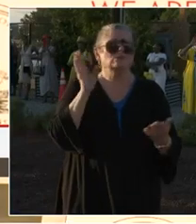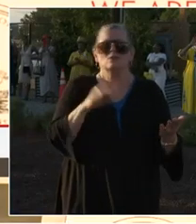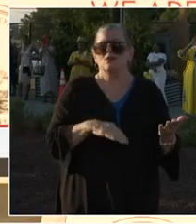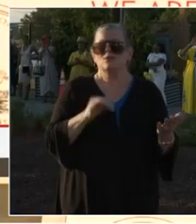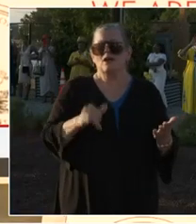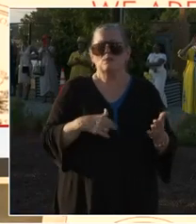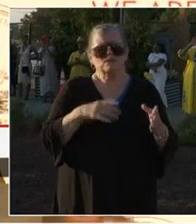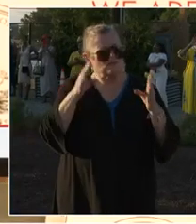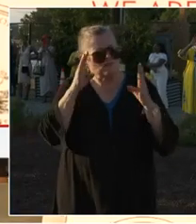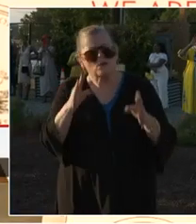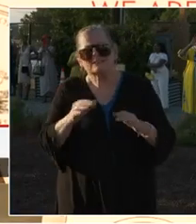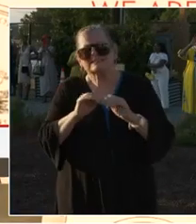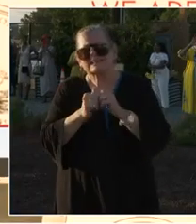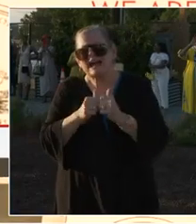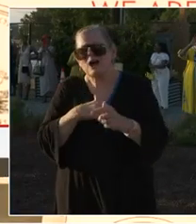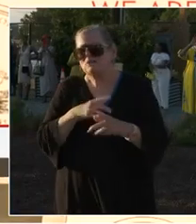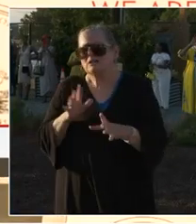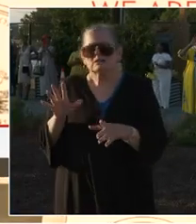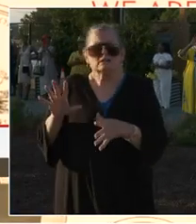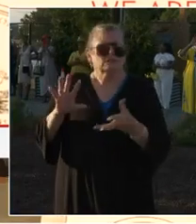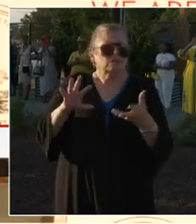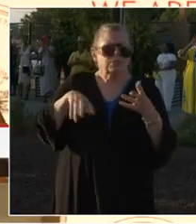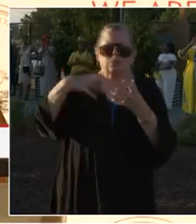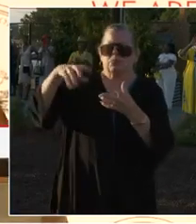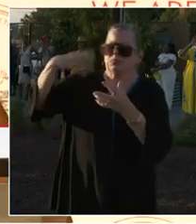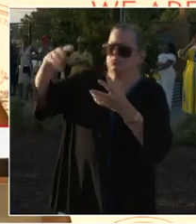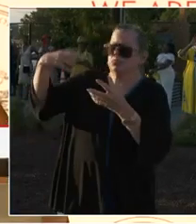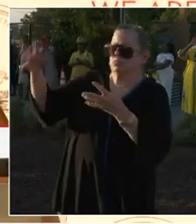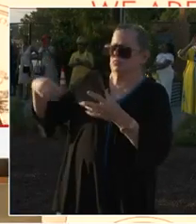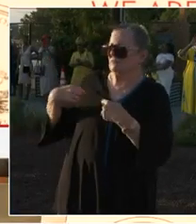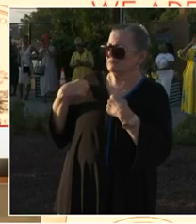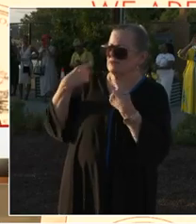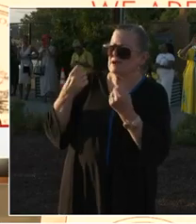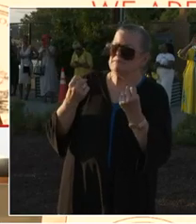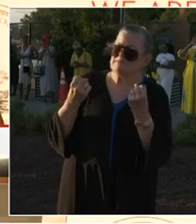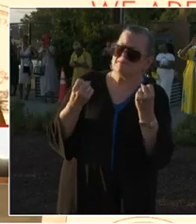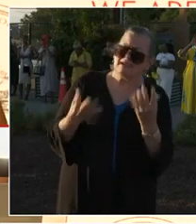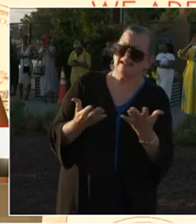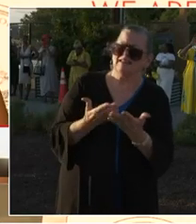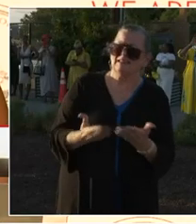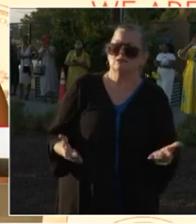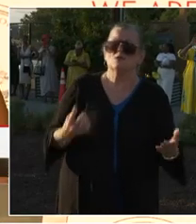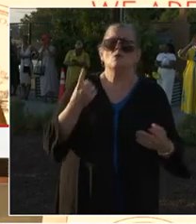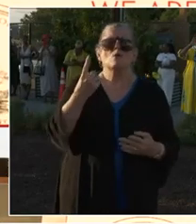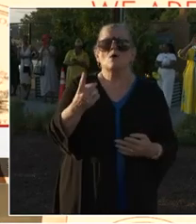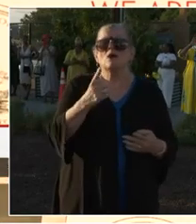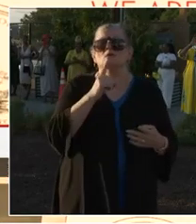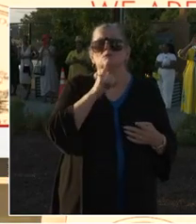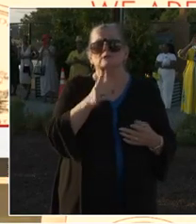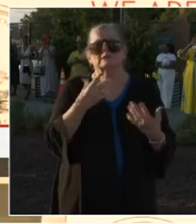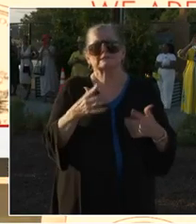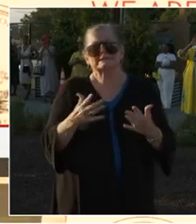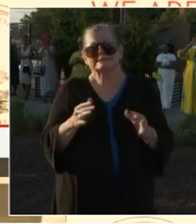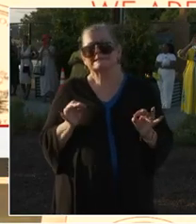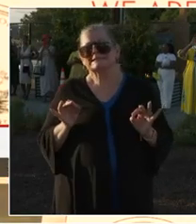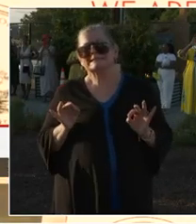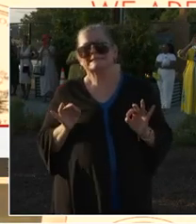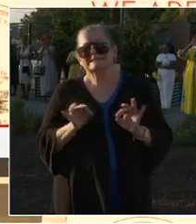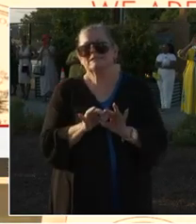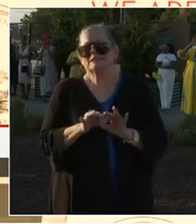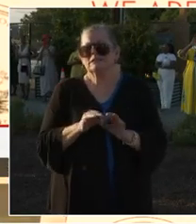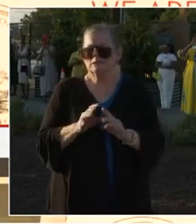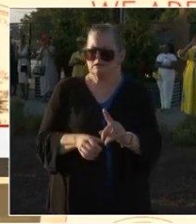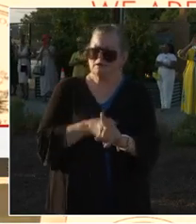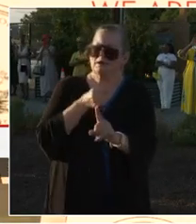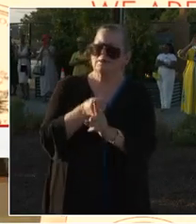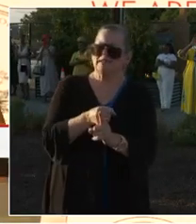COVID has upended our lives in a lot of ways. But one very significant way has been the impact on children,